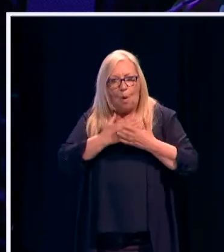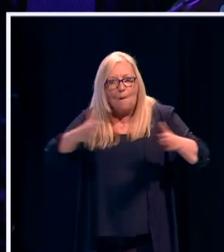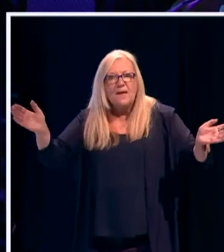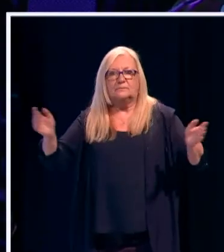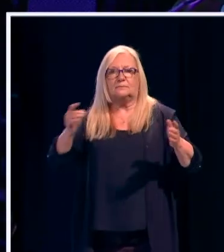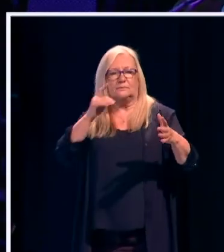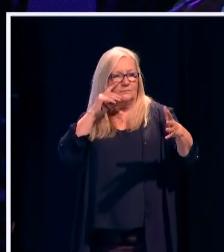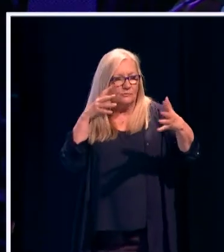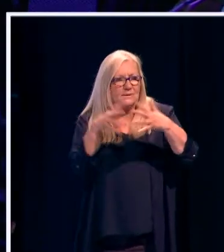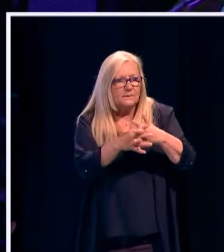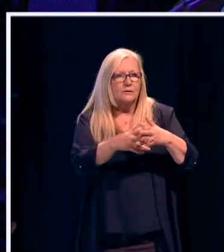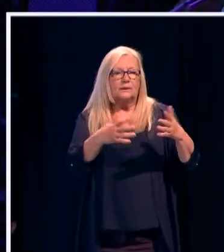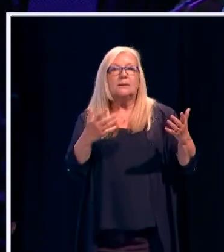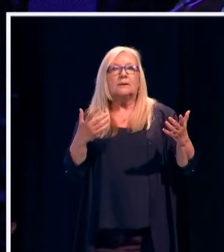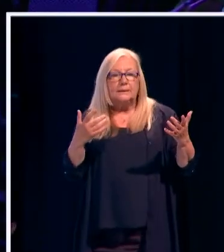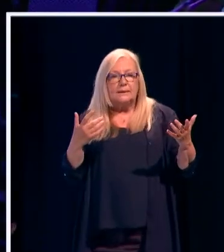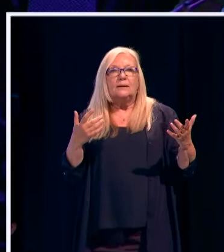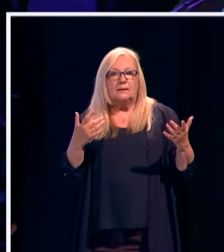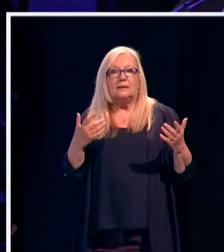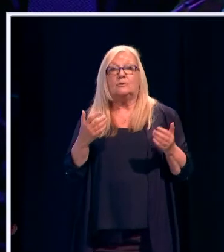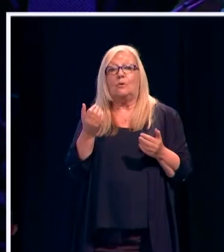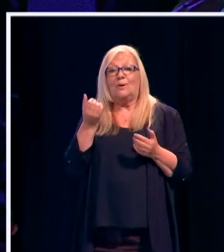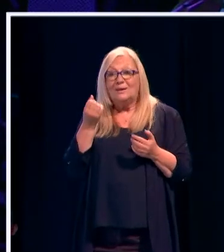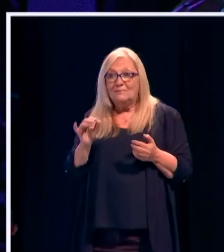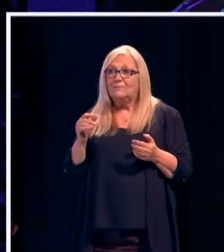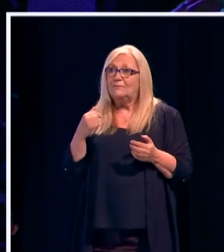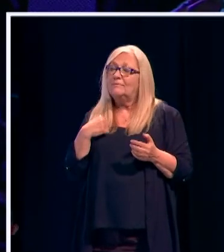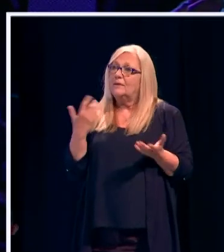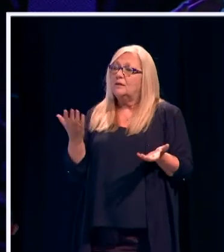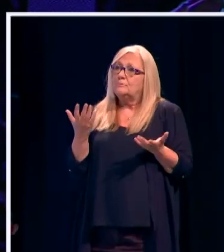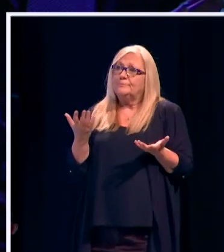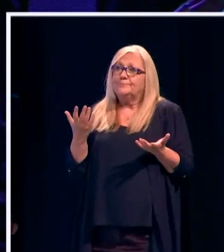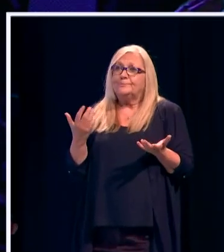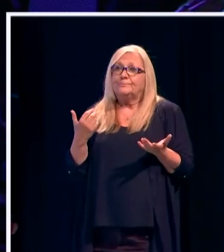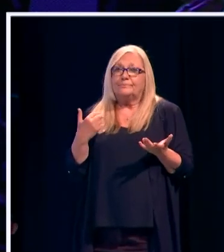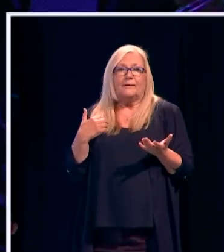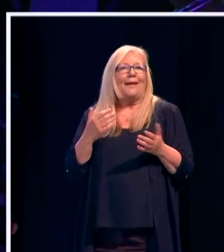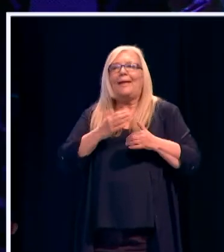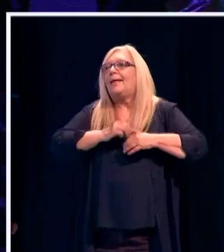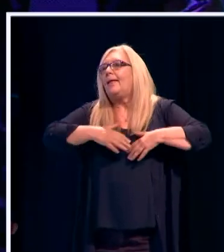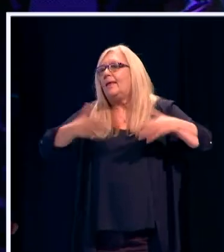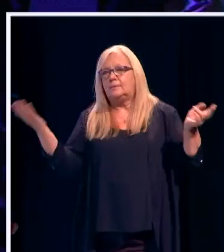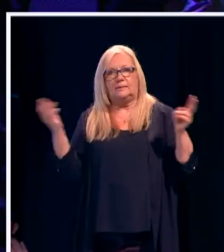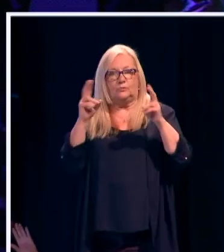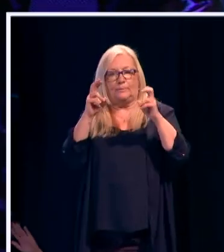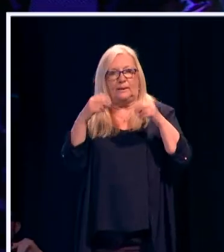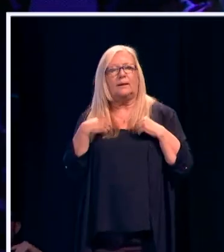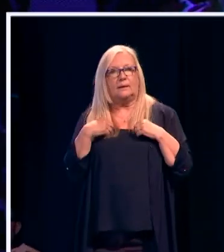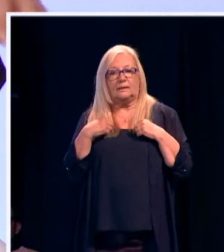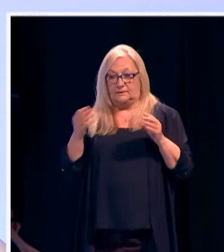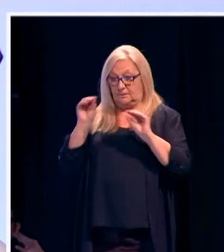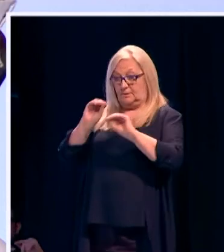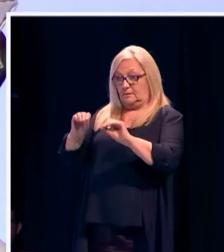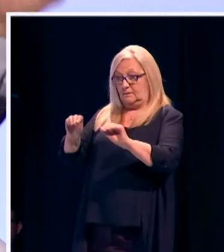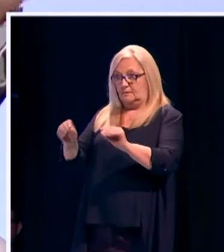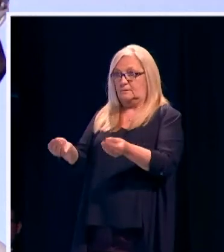how we make it live on. Because so often somebody owns this project in any topic, it lives with them, it stays with